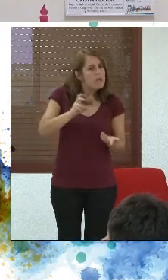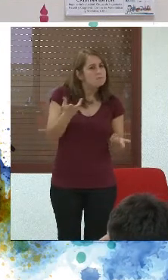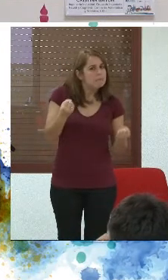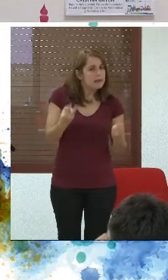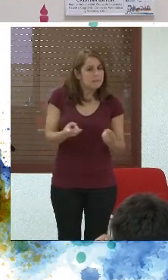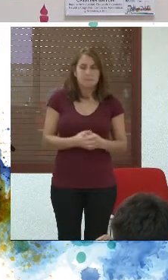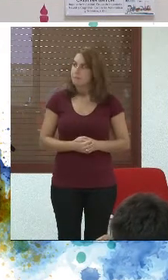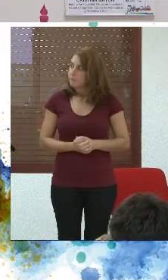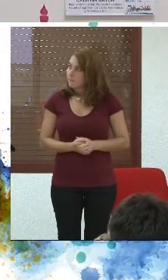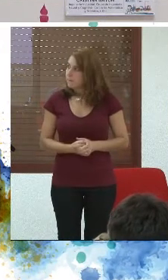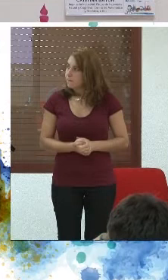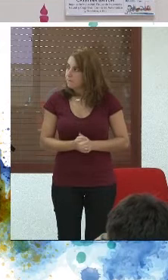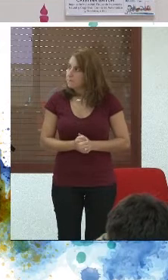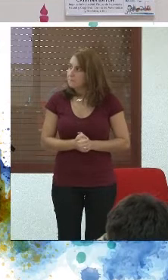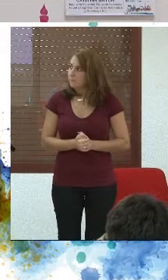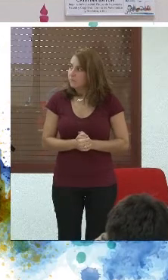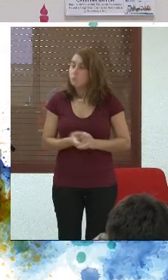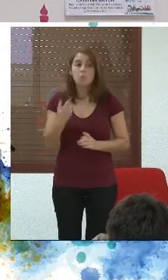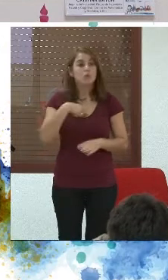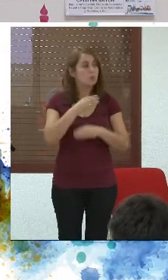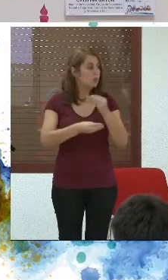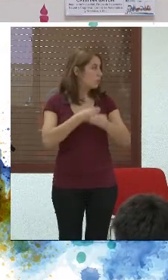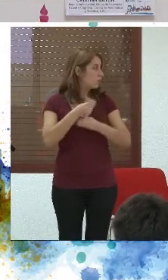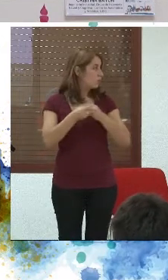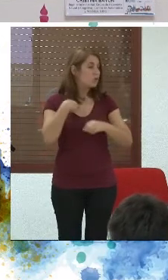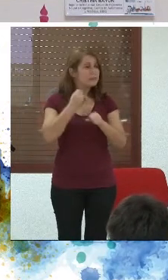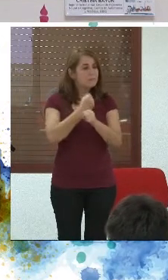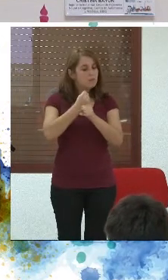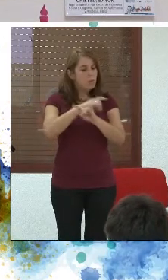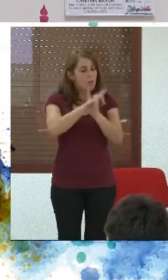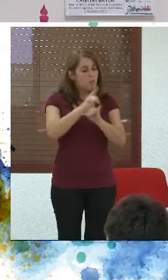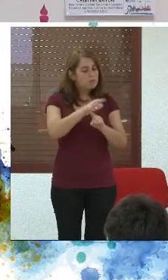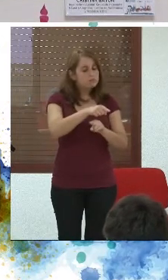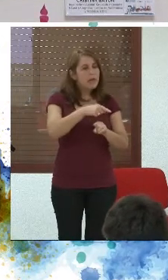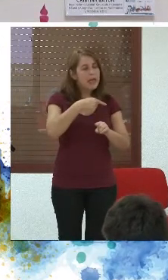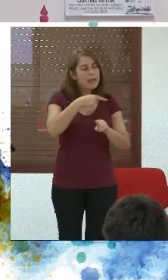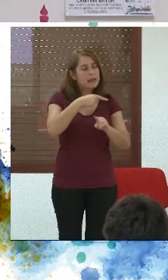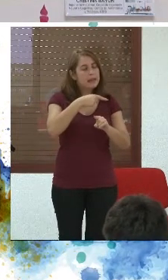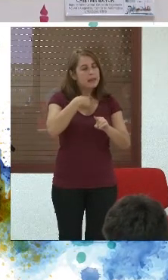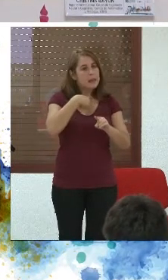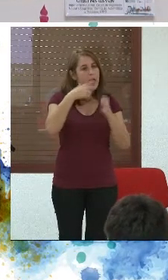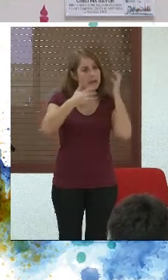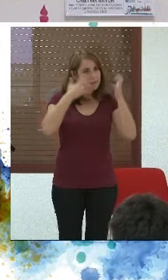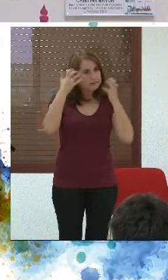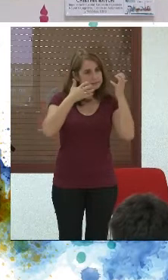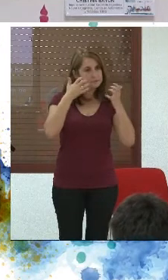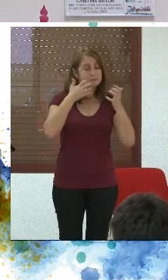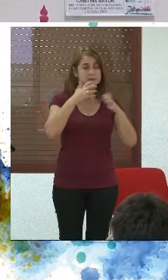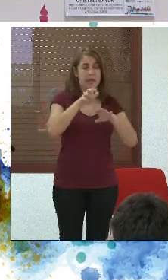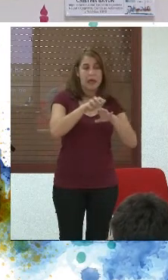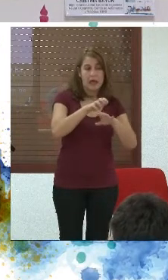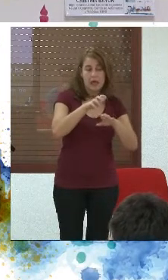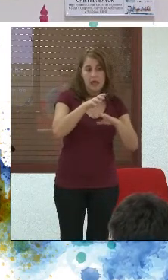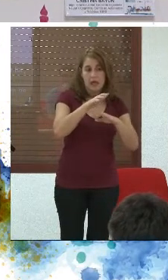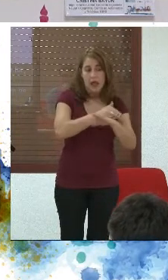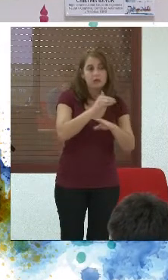to establish its efficacy. We use with animals, usually cats or